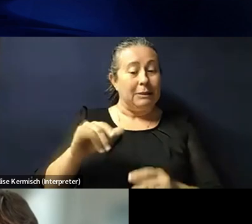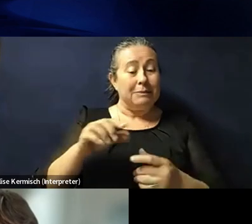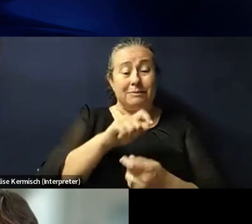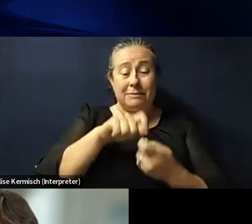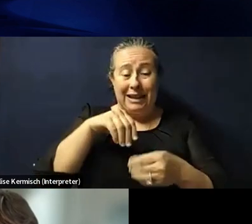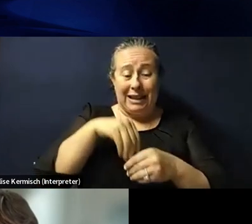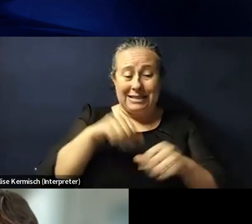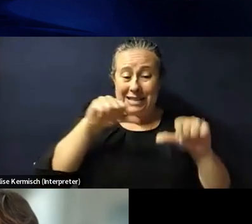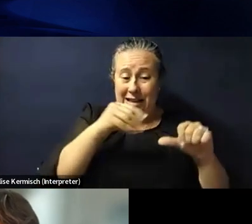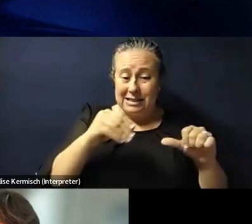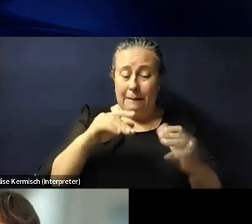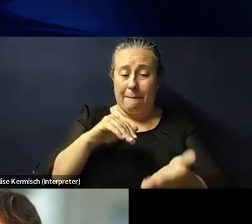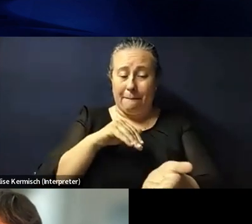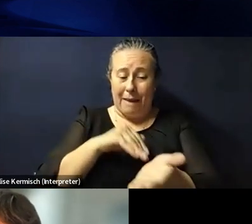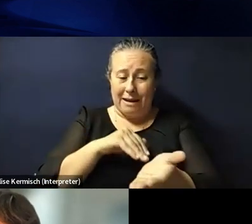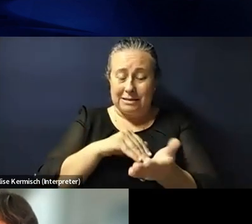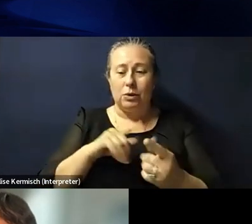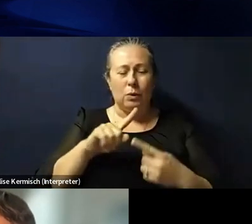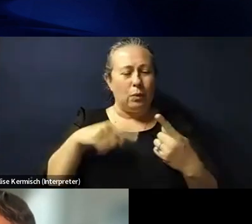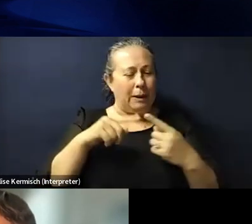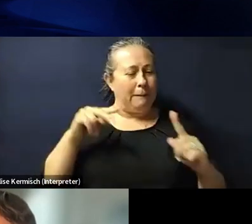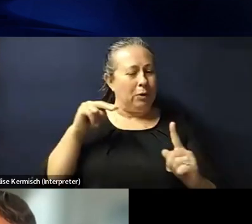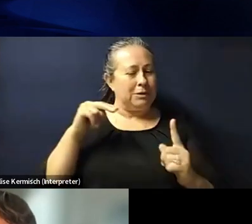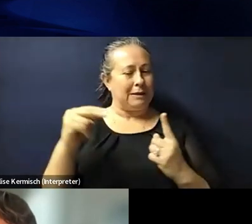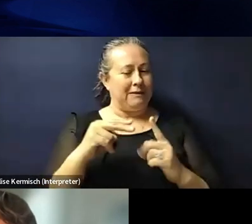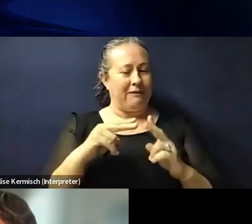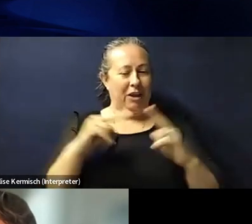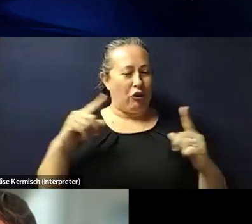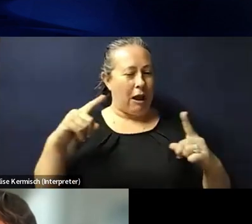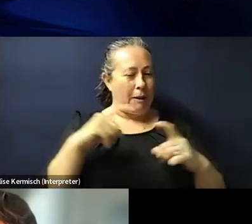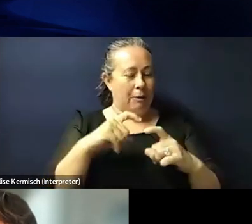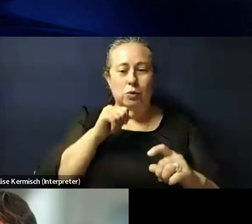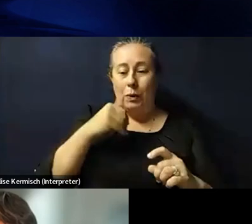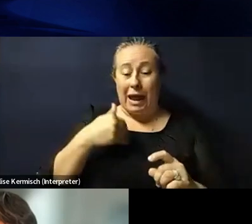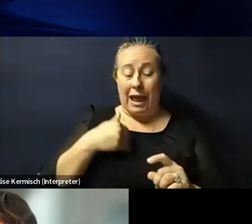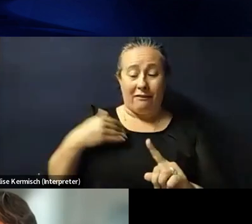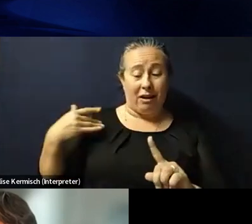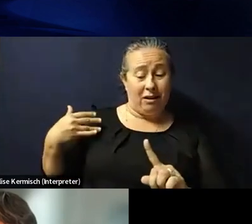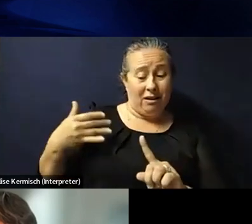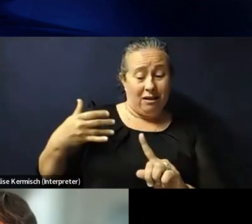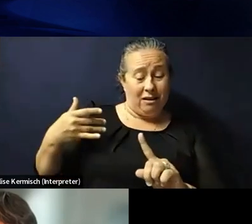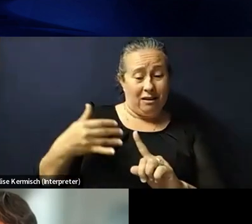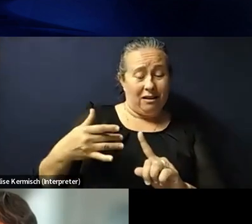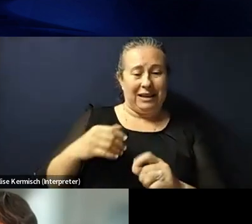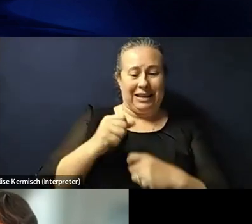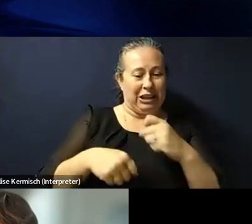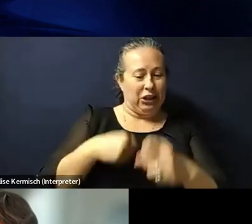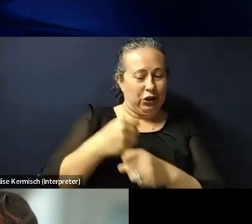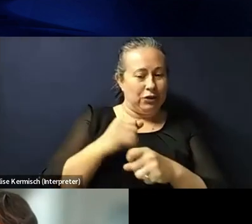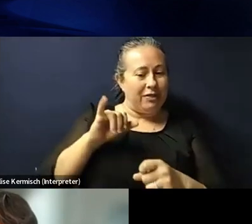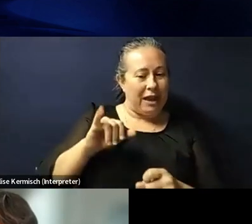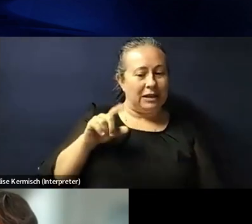when those perspectives are still so complex and we don't have intervening years in many ways that